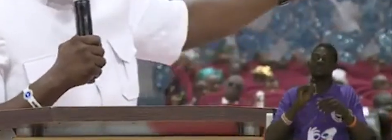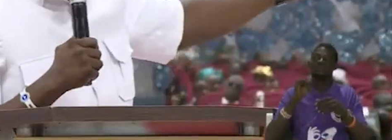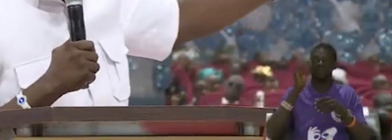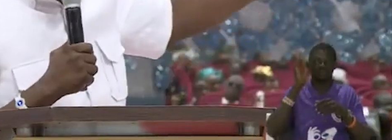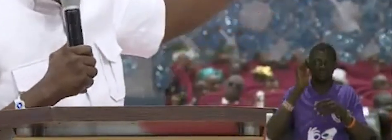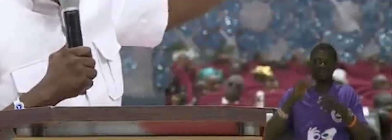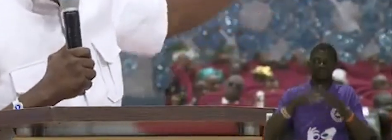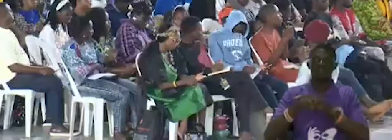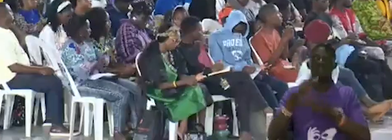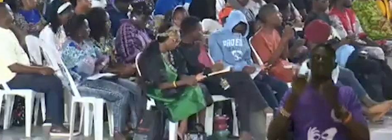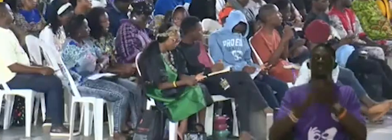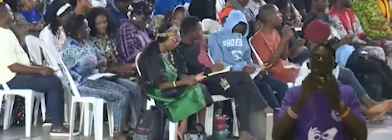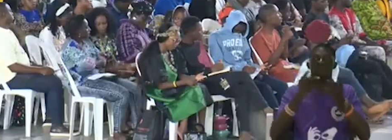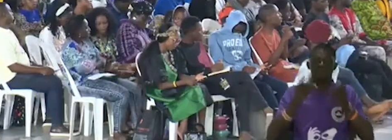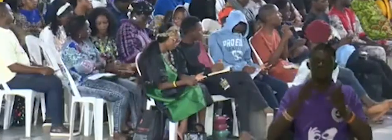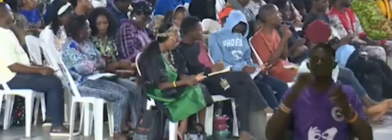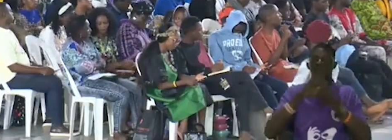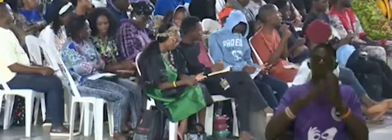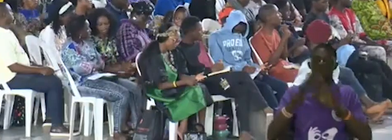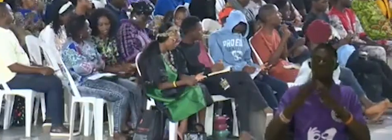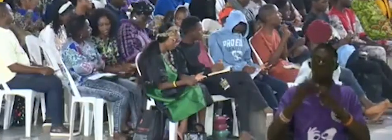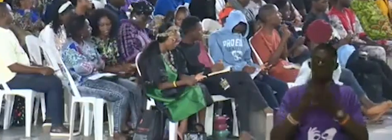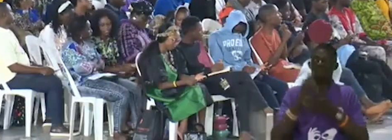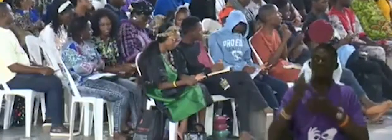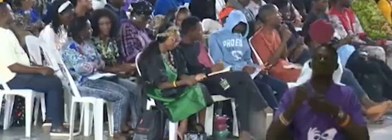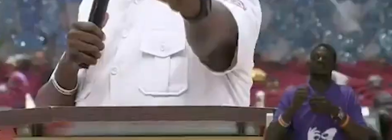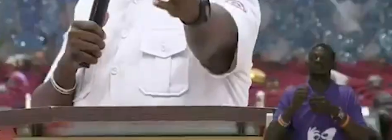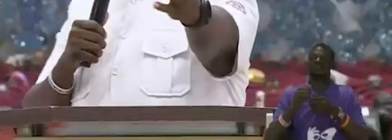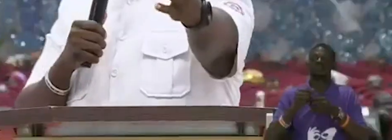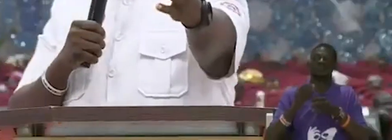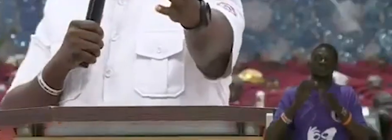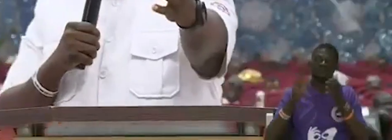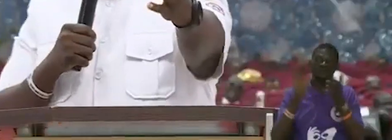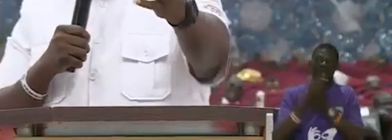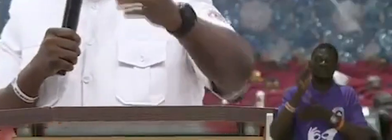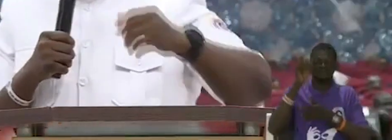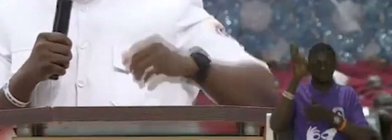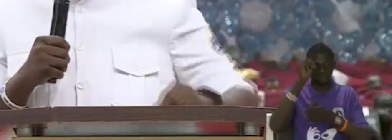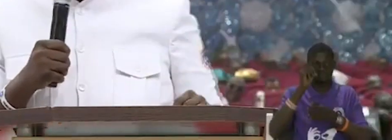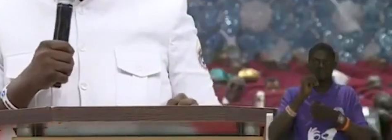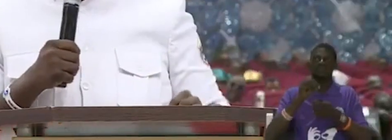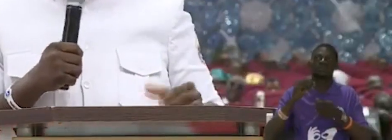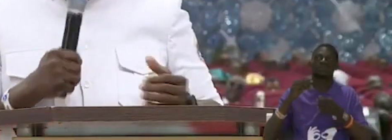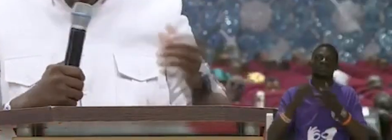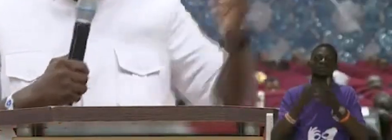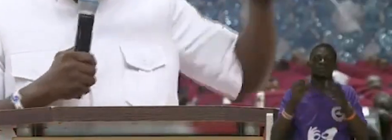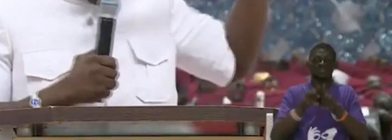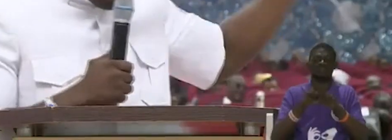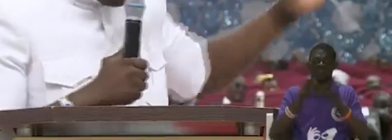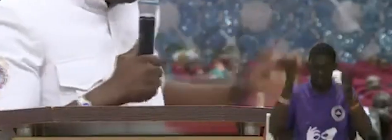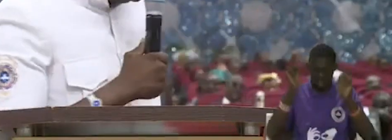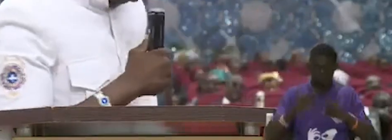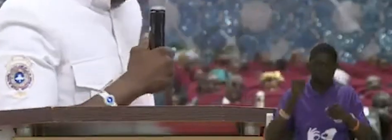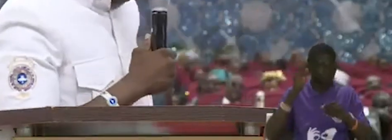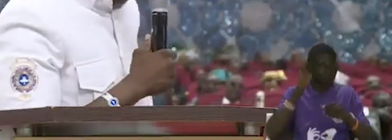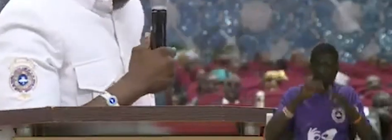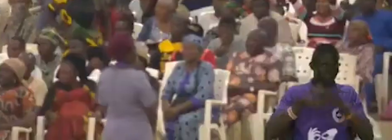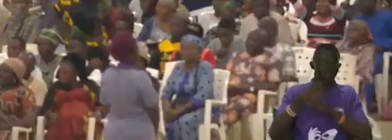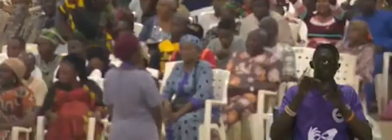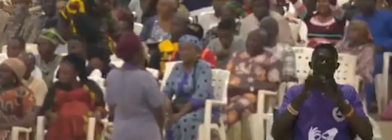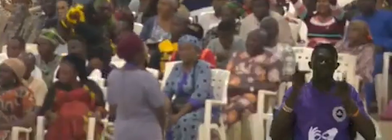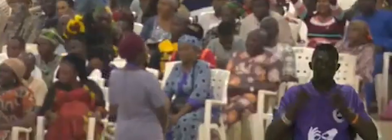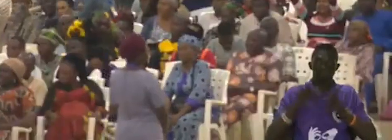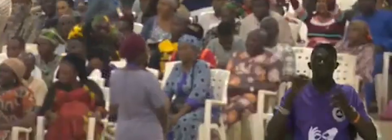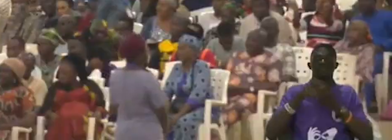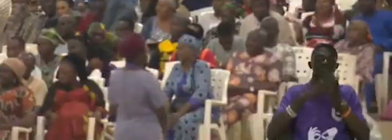soon enter there in Jesus' name. If you believe with him, the same would happen for you. You would enter that place in Jesus'